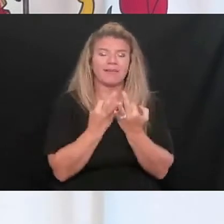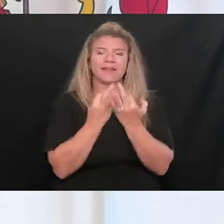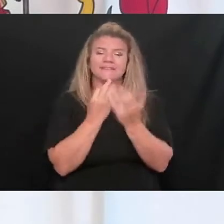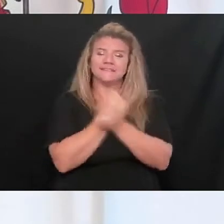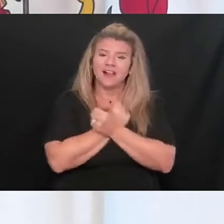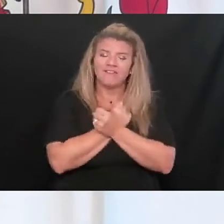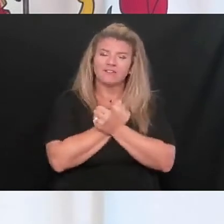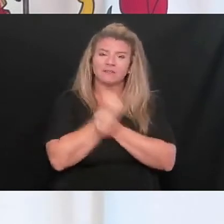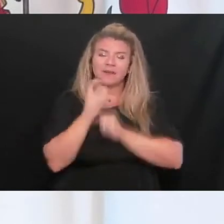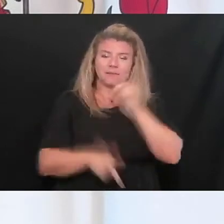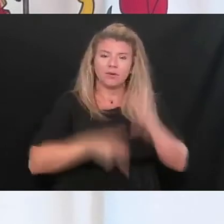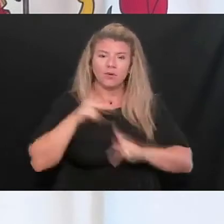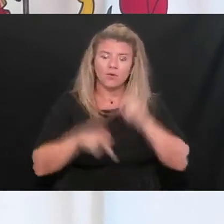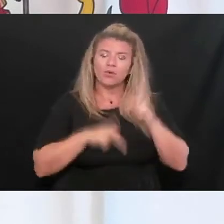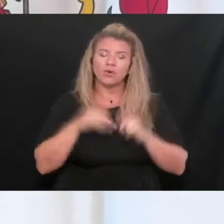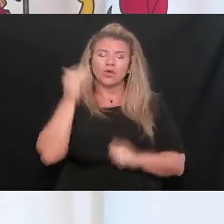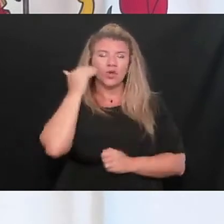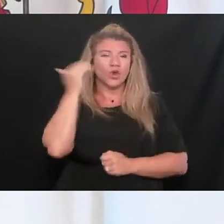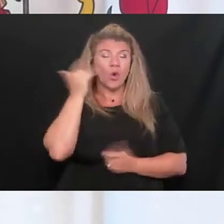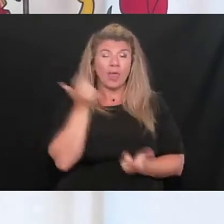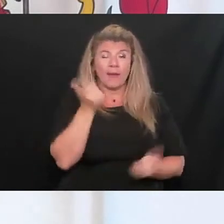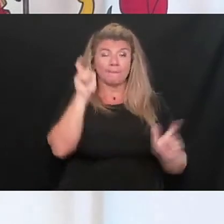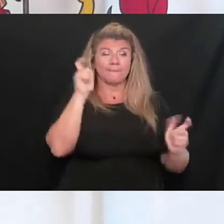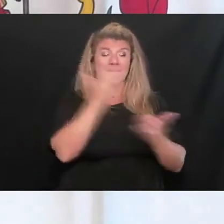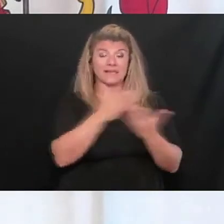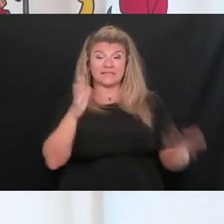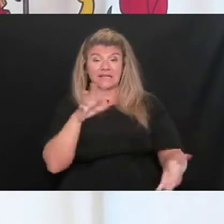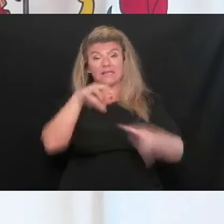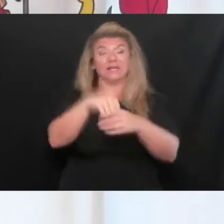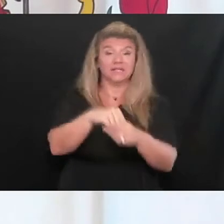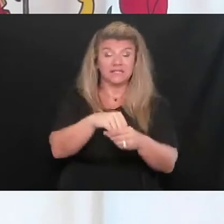And the biggest thing is just this,